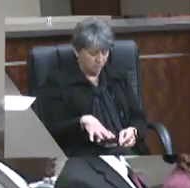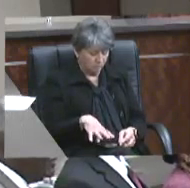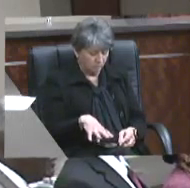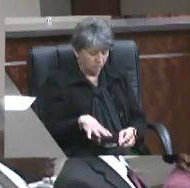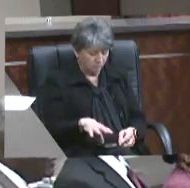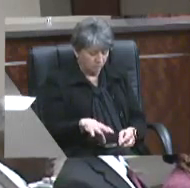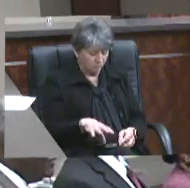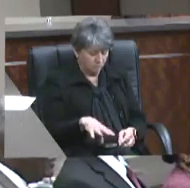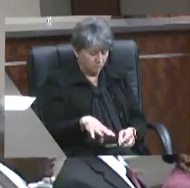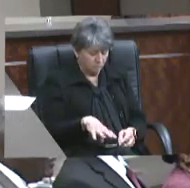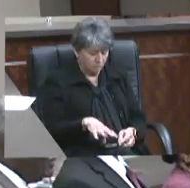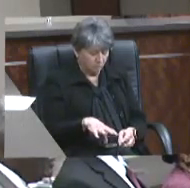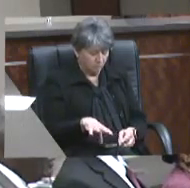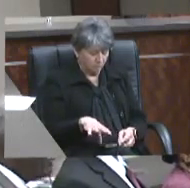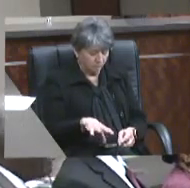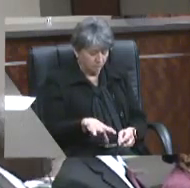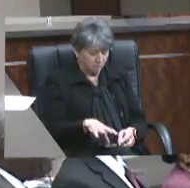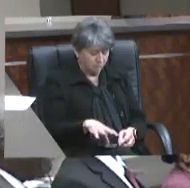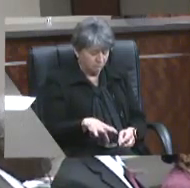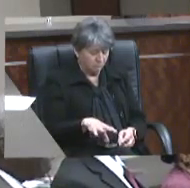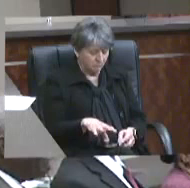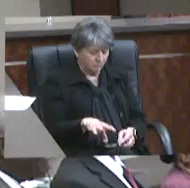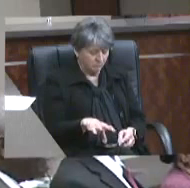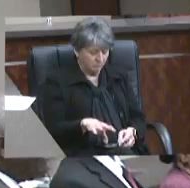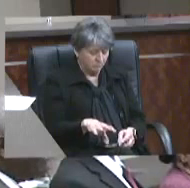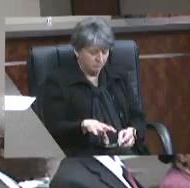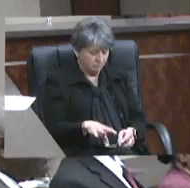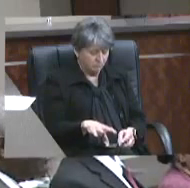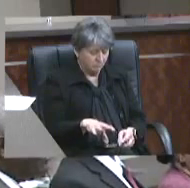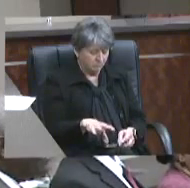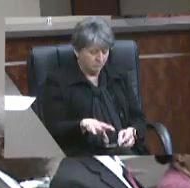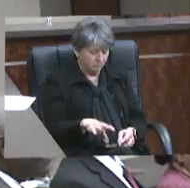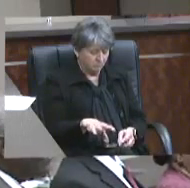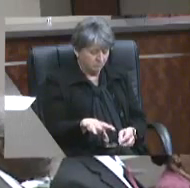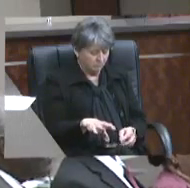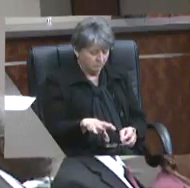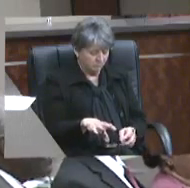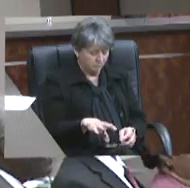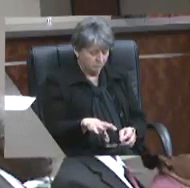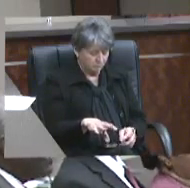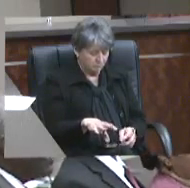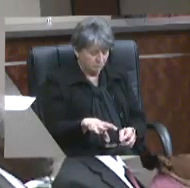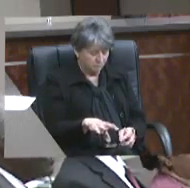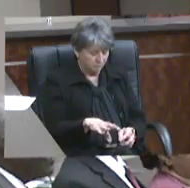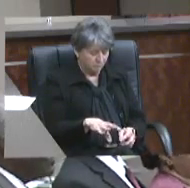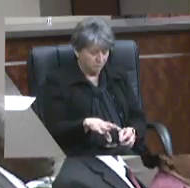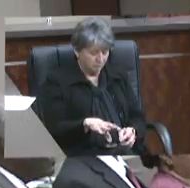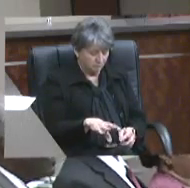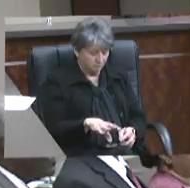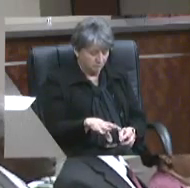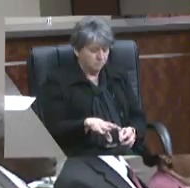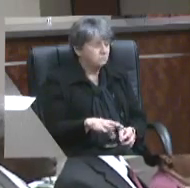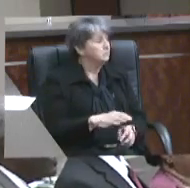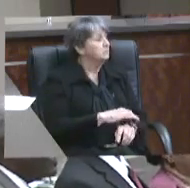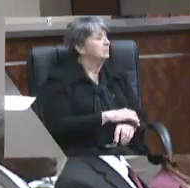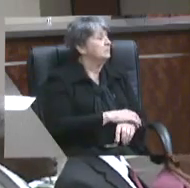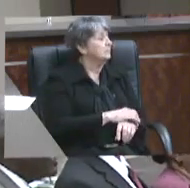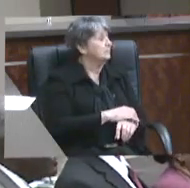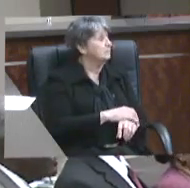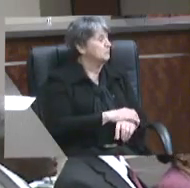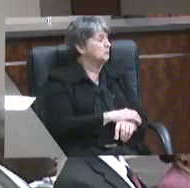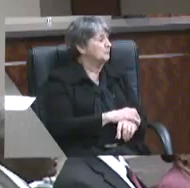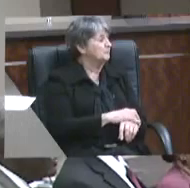what we like it. So I do want to talk about some of the stuff that's happened under your tutelage and probably from your deputy chief